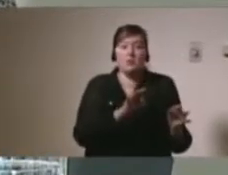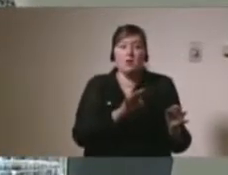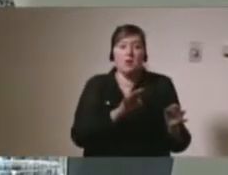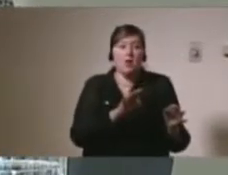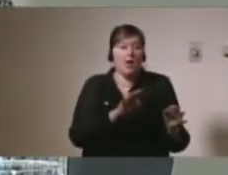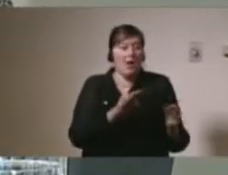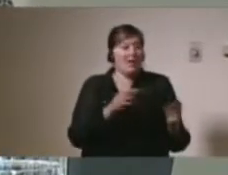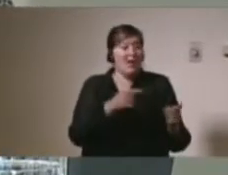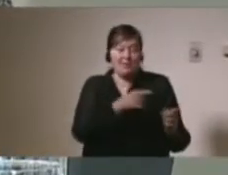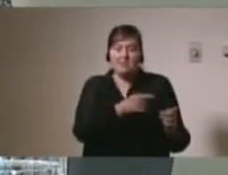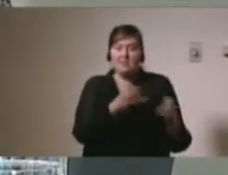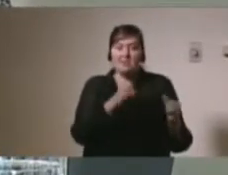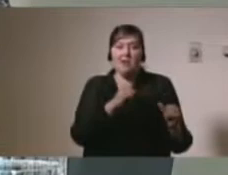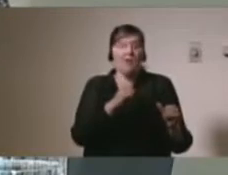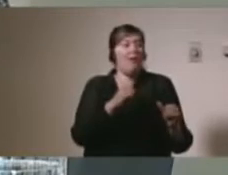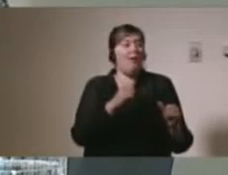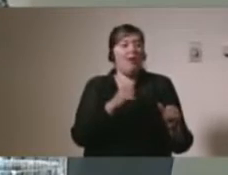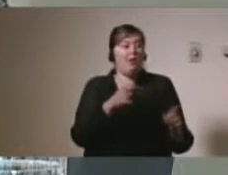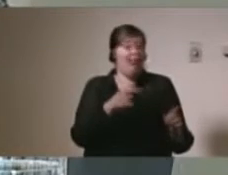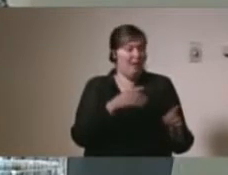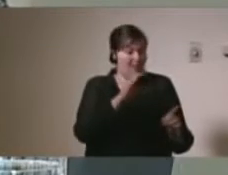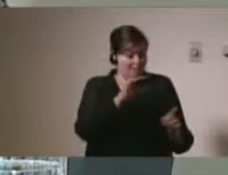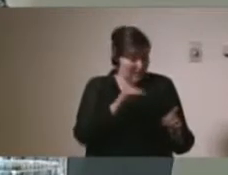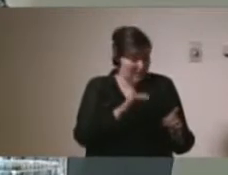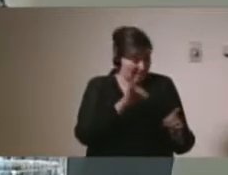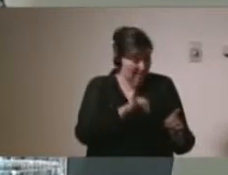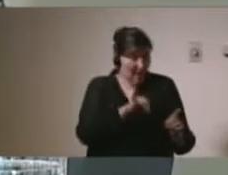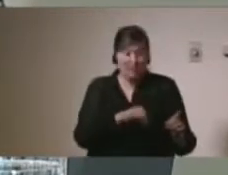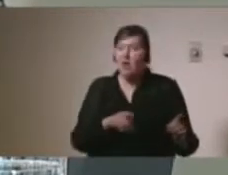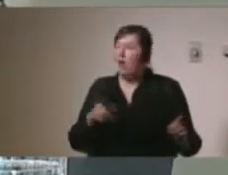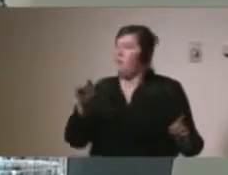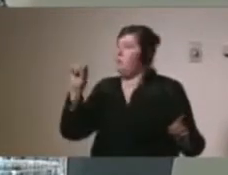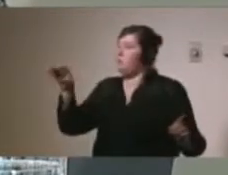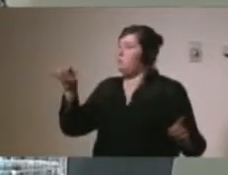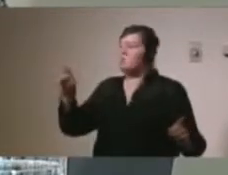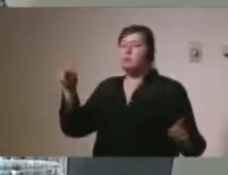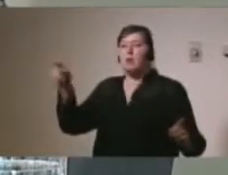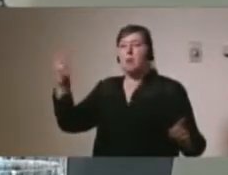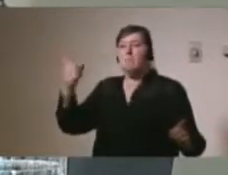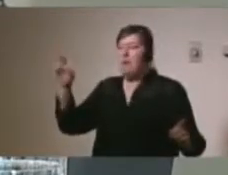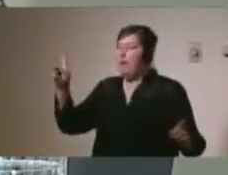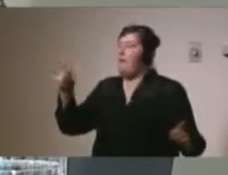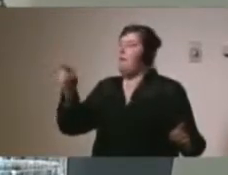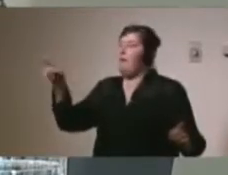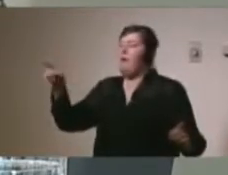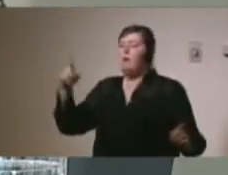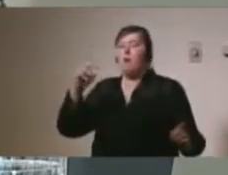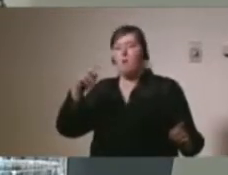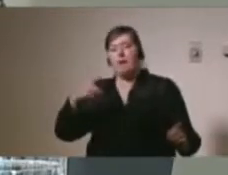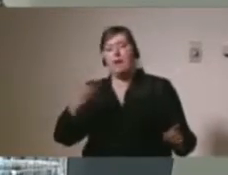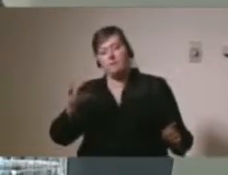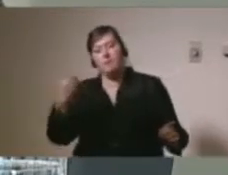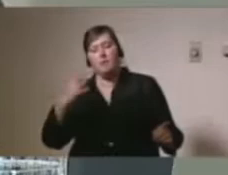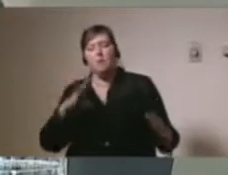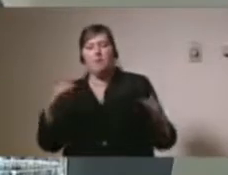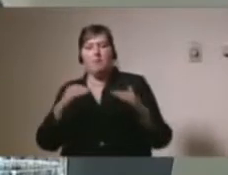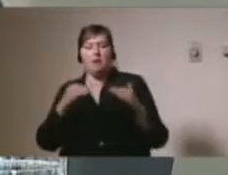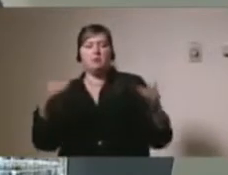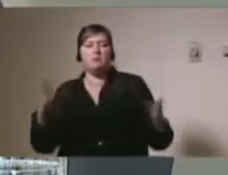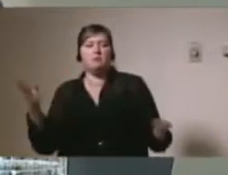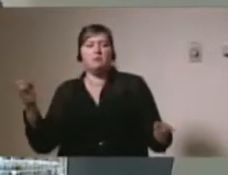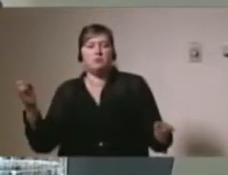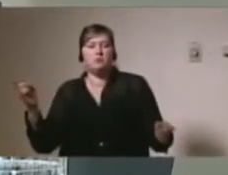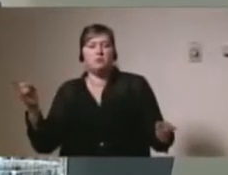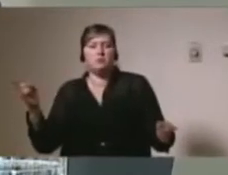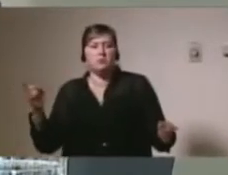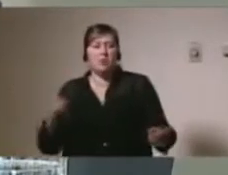trouble retaining those clients who come to us for the first, and to being able to sell them added value products